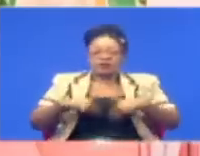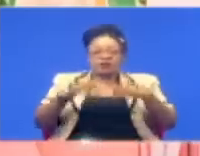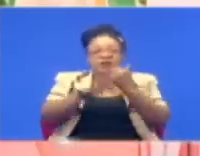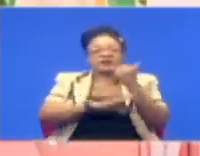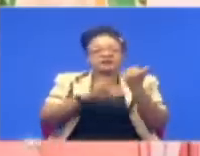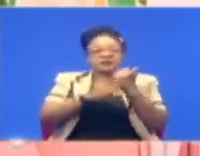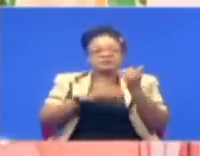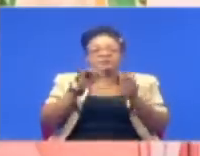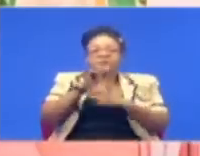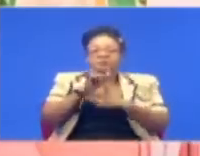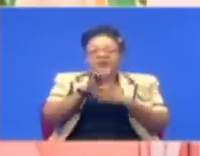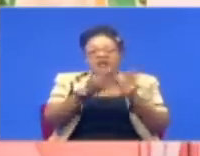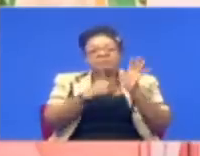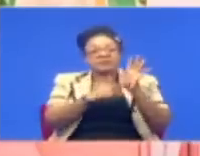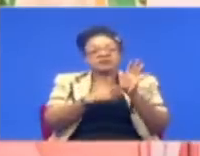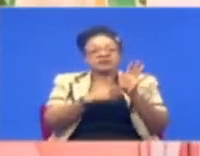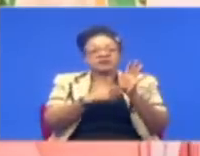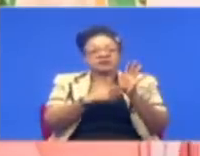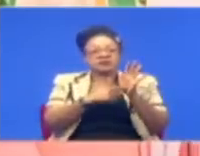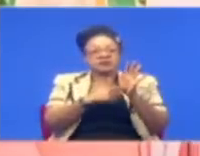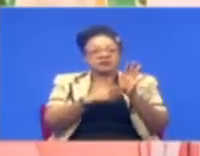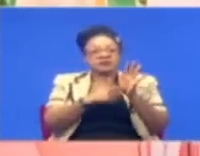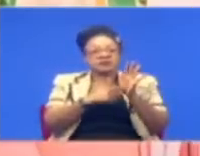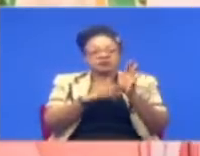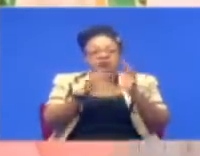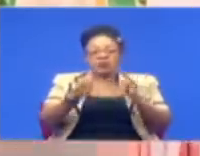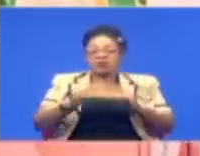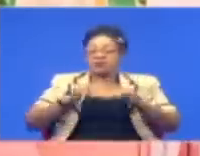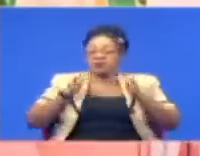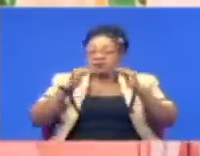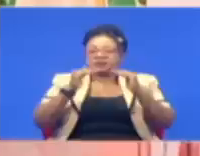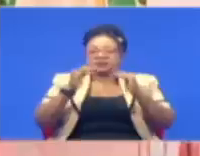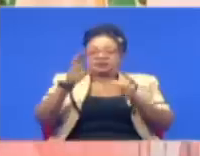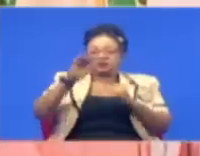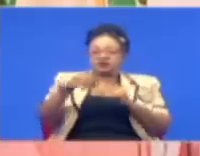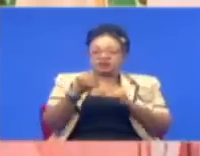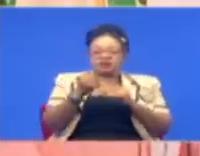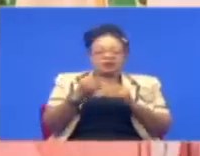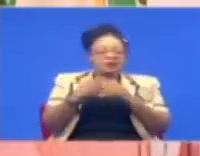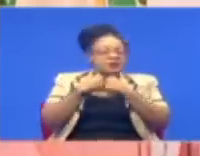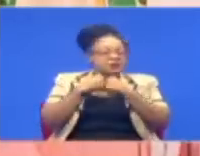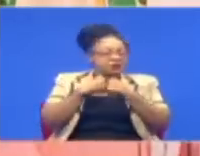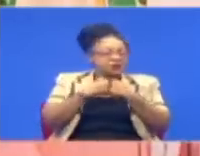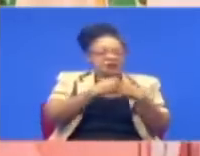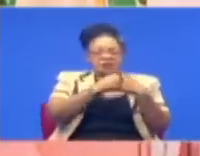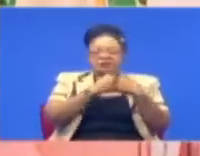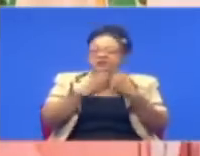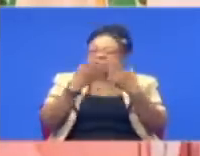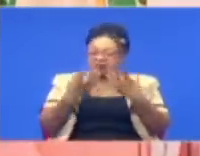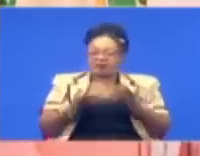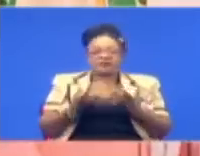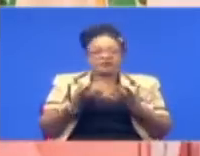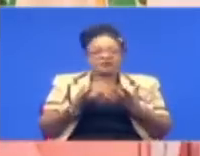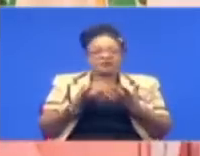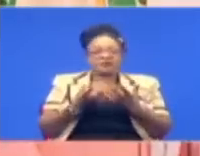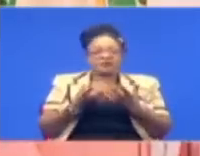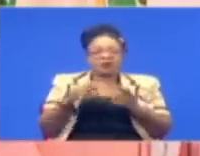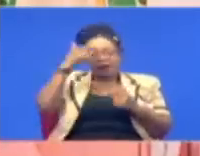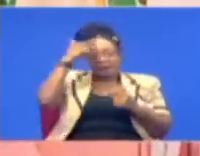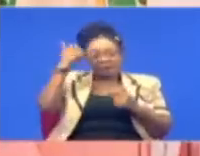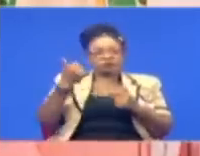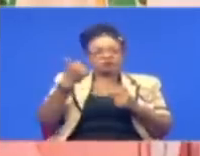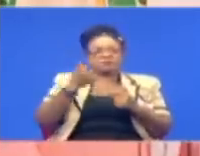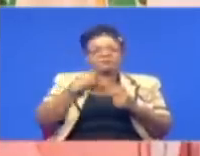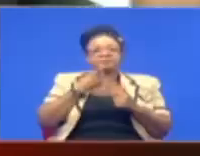And that presents to the next Chief Justice a huge challenge, because you have to cut, you said you are